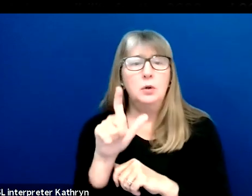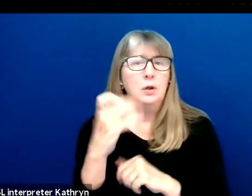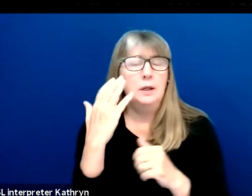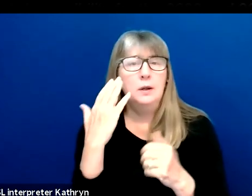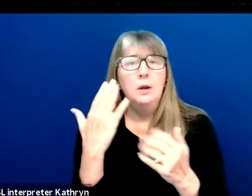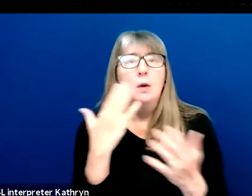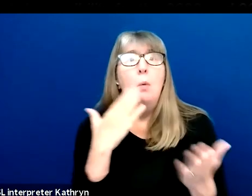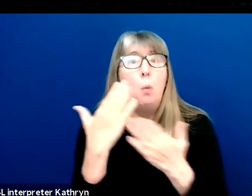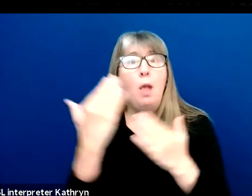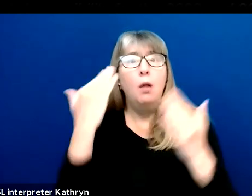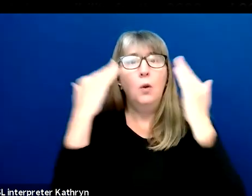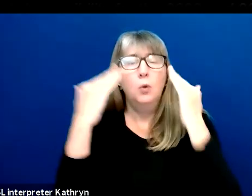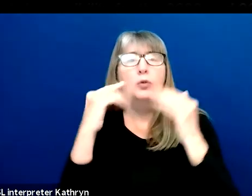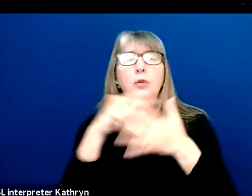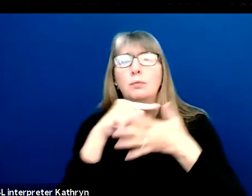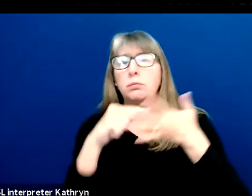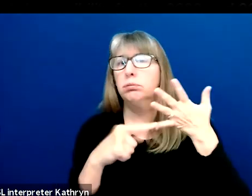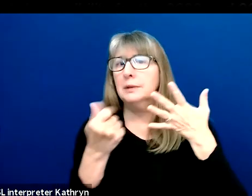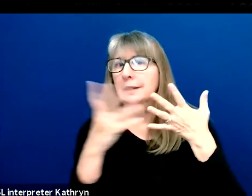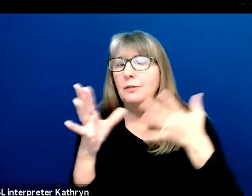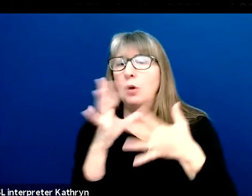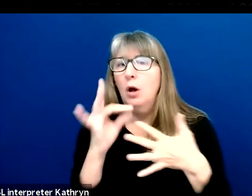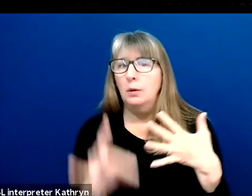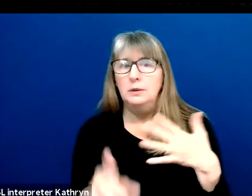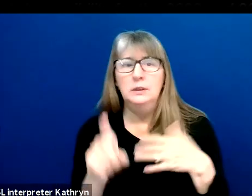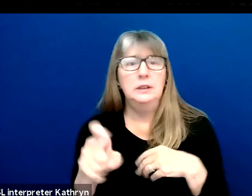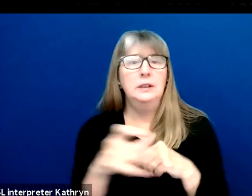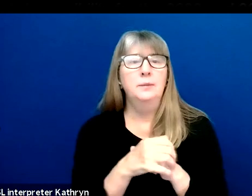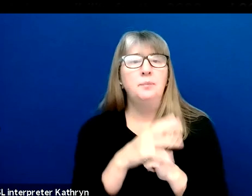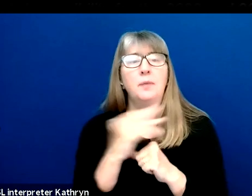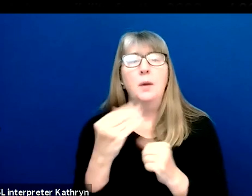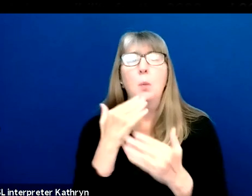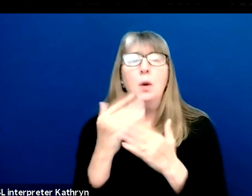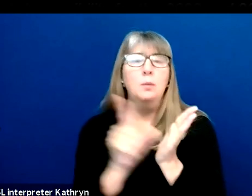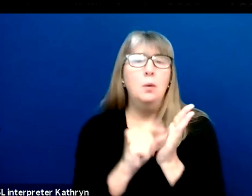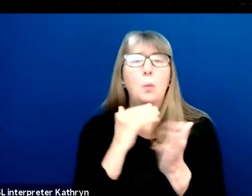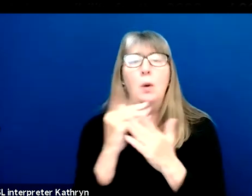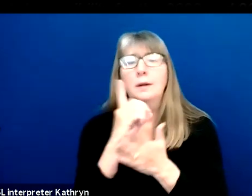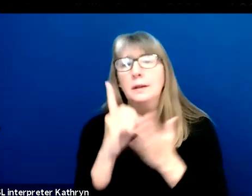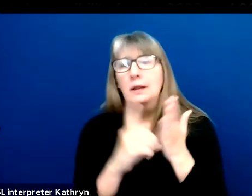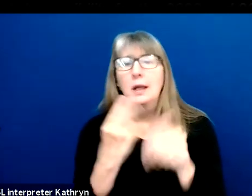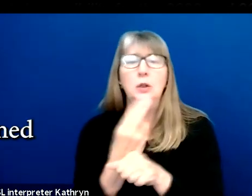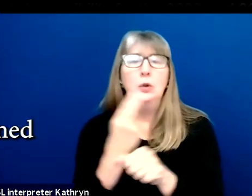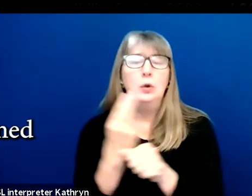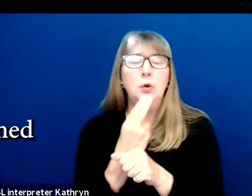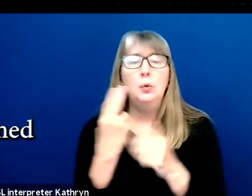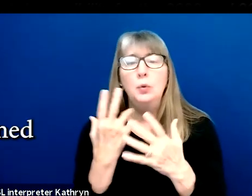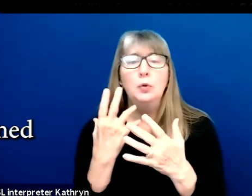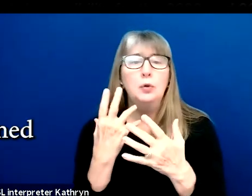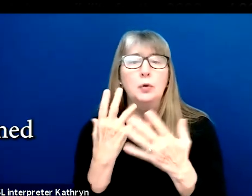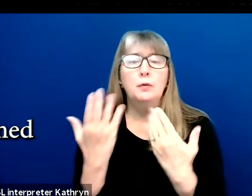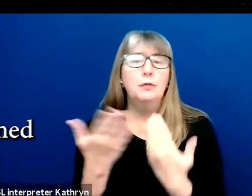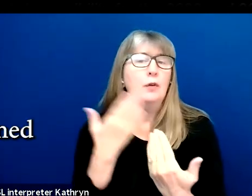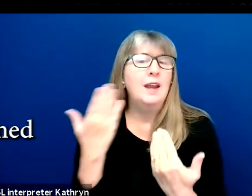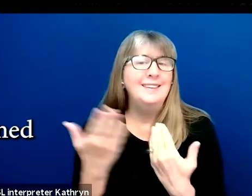options. However, we need well-publicized, well-designed, user-friendly sonification tools that